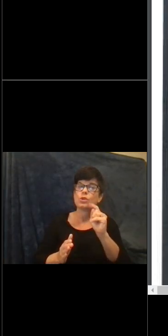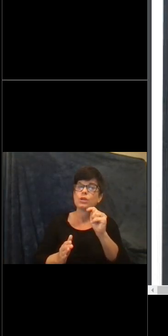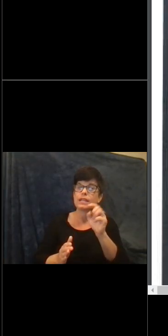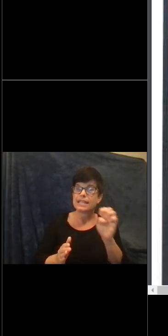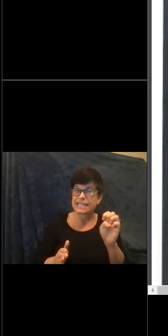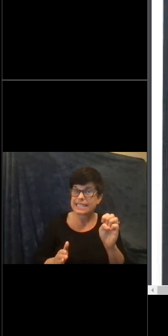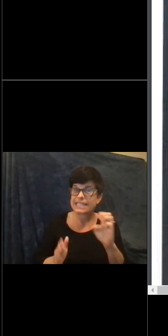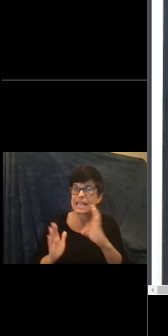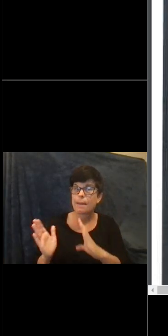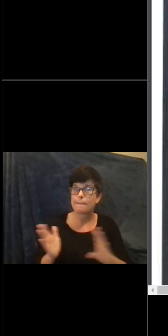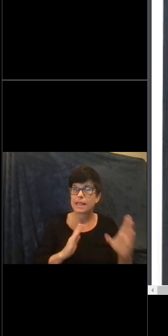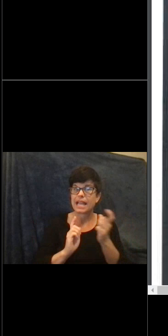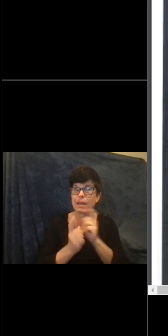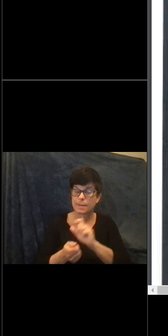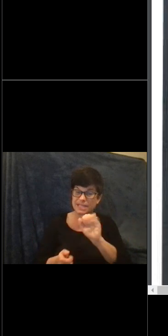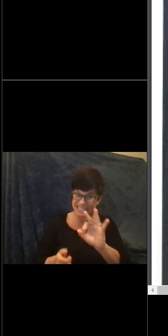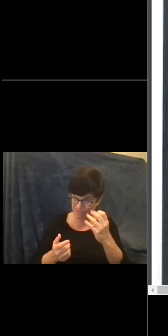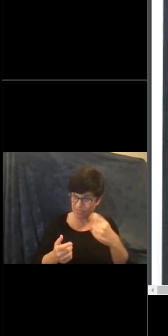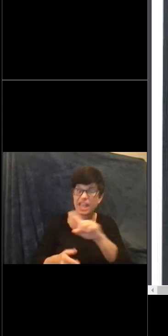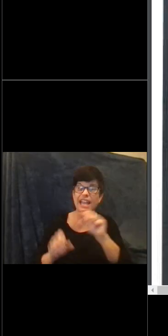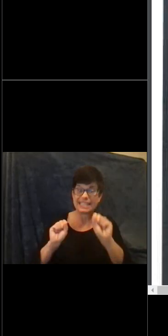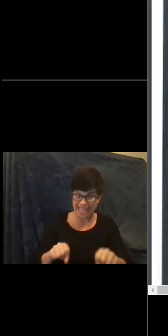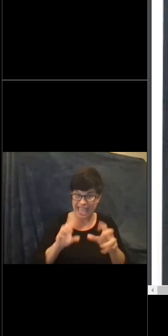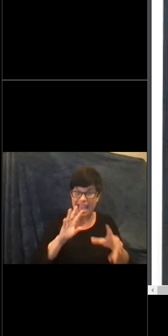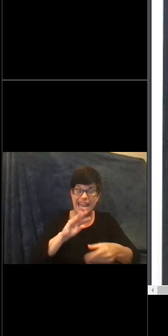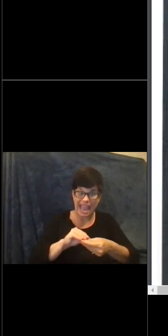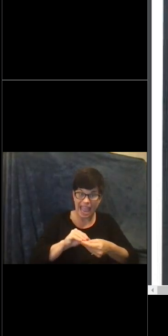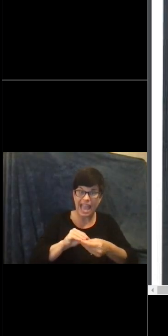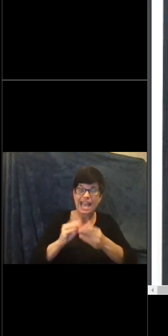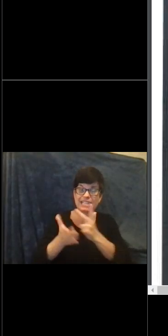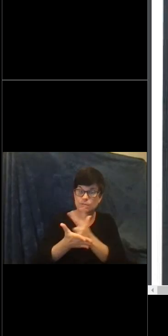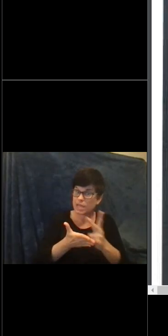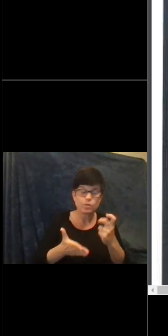do that? Or do you want them to just have a meeting?